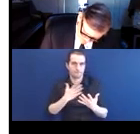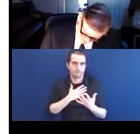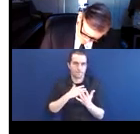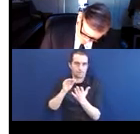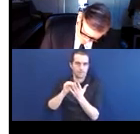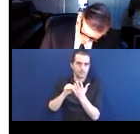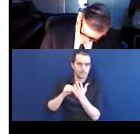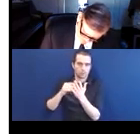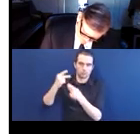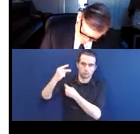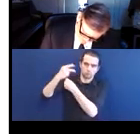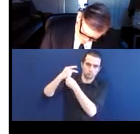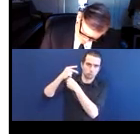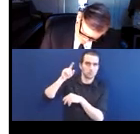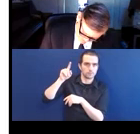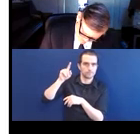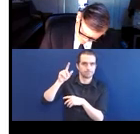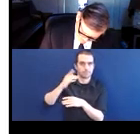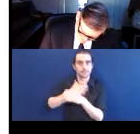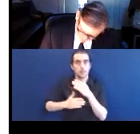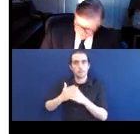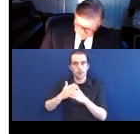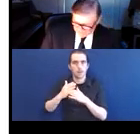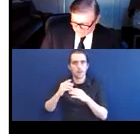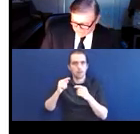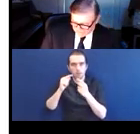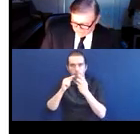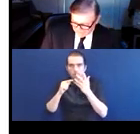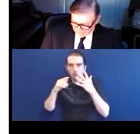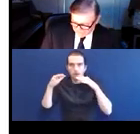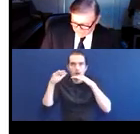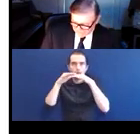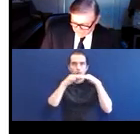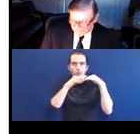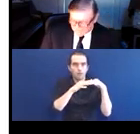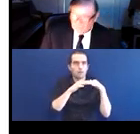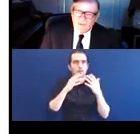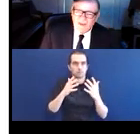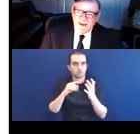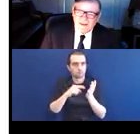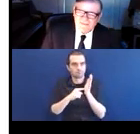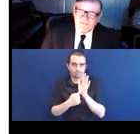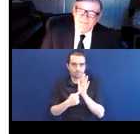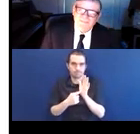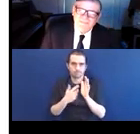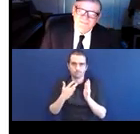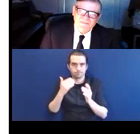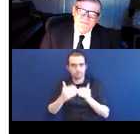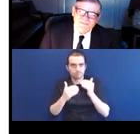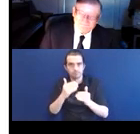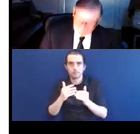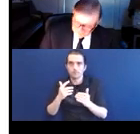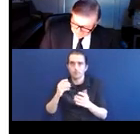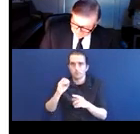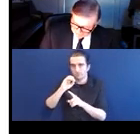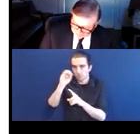advocacy around how to get this moving. And secondly, to also ensure that the measures, the tax measures and